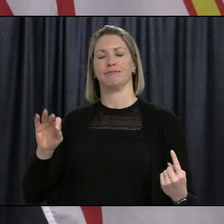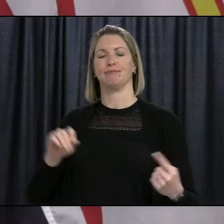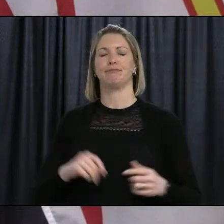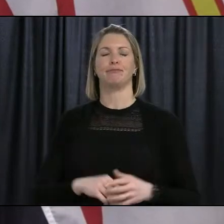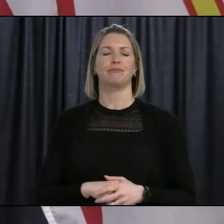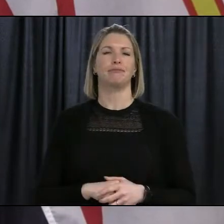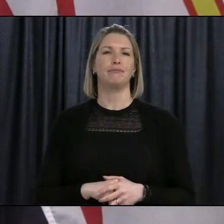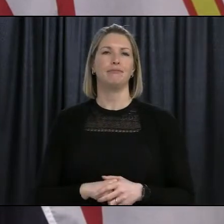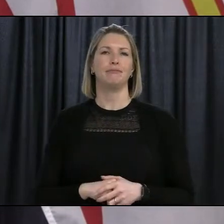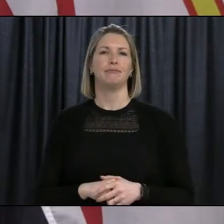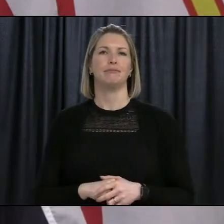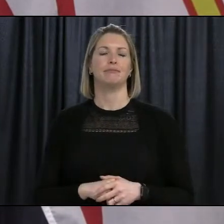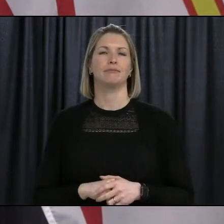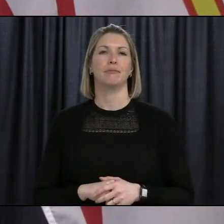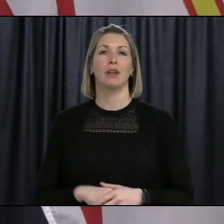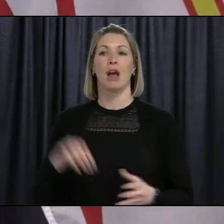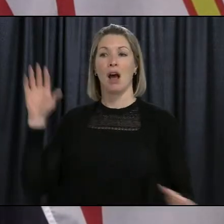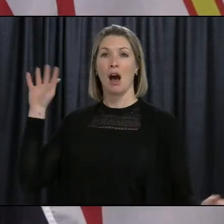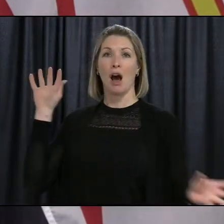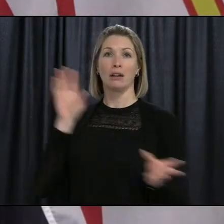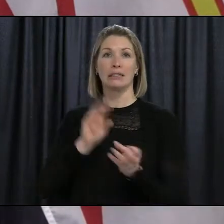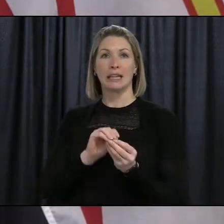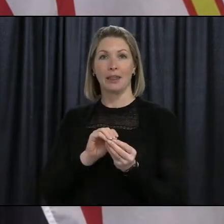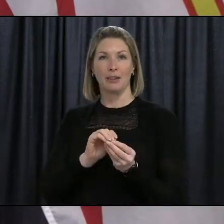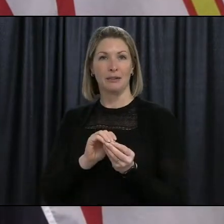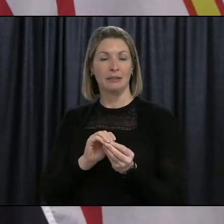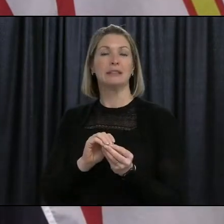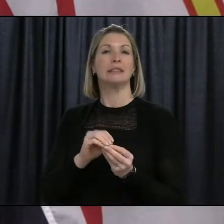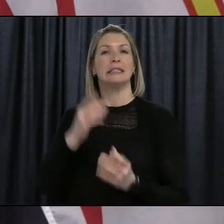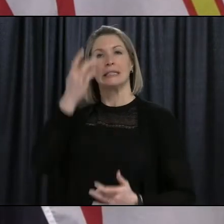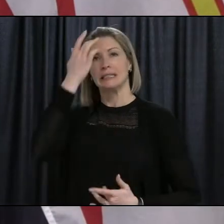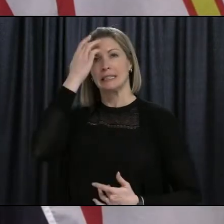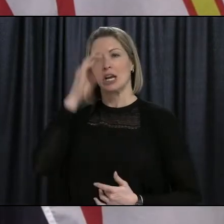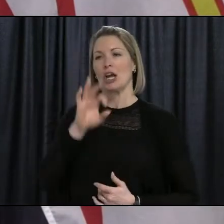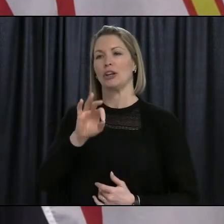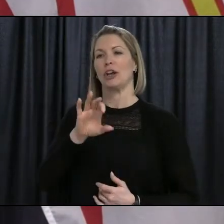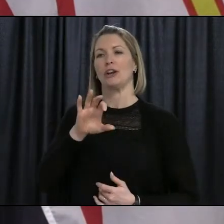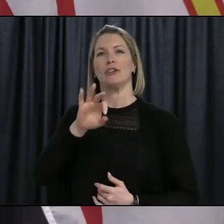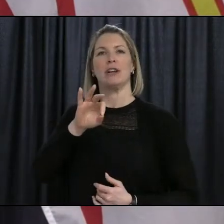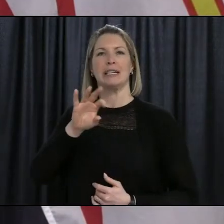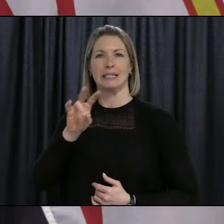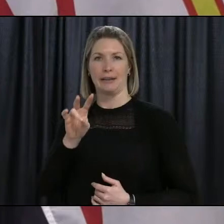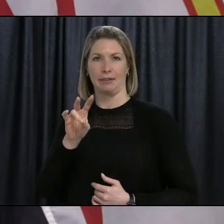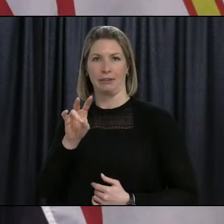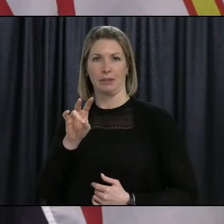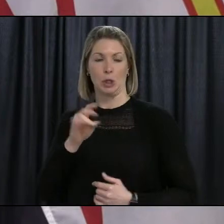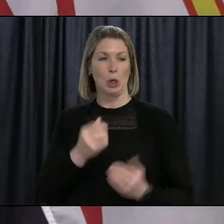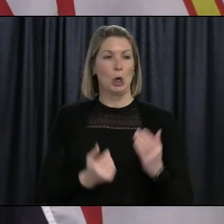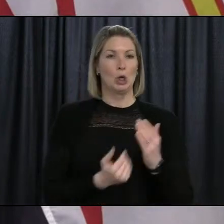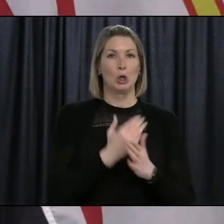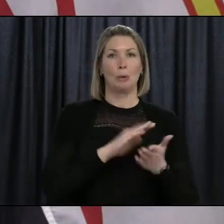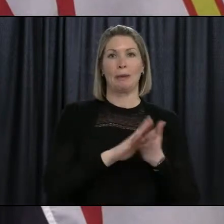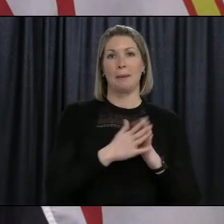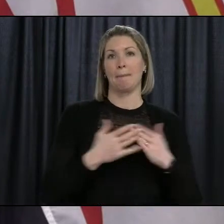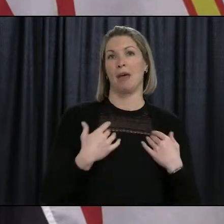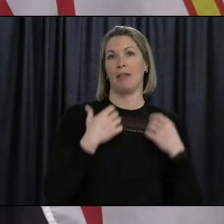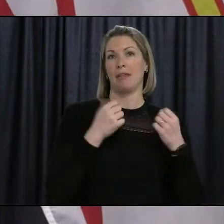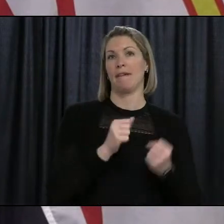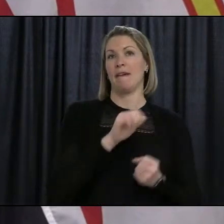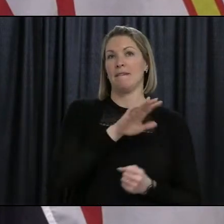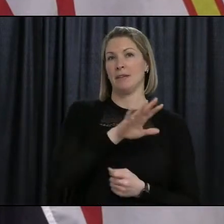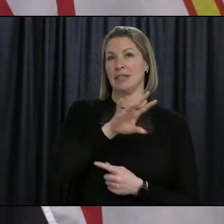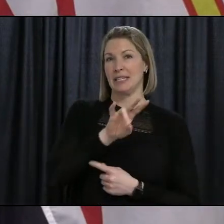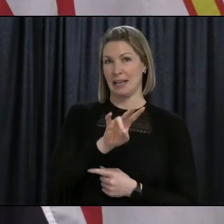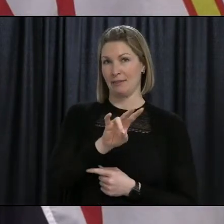The total number of cases in our province is now 997. There have been 57 new recoveries, 56 in Eastern and 1